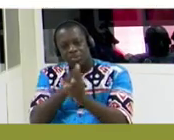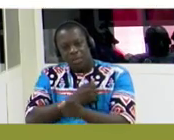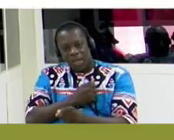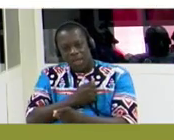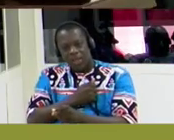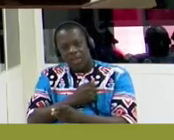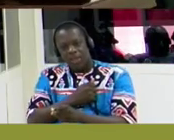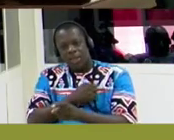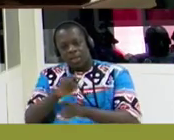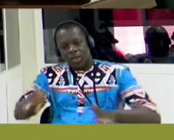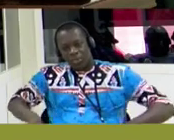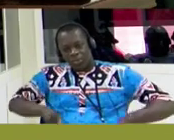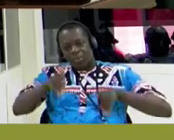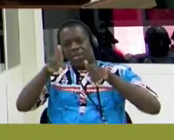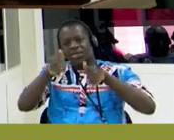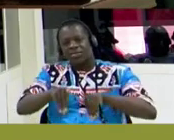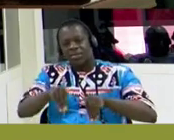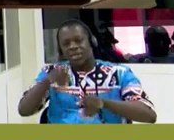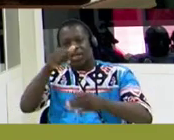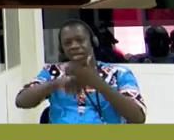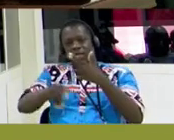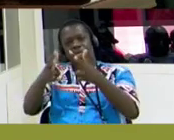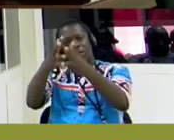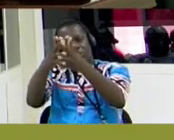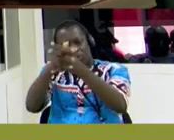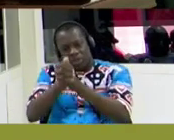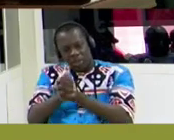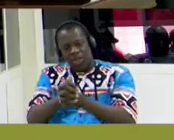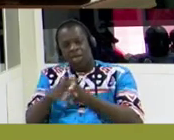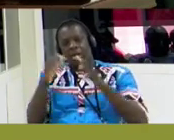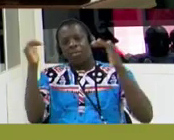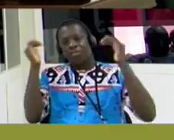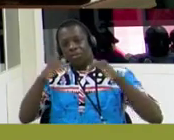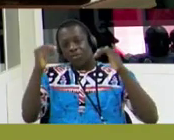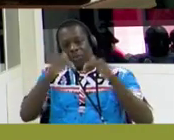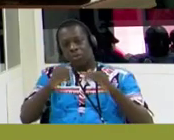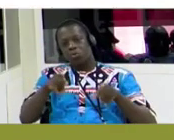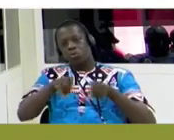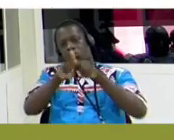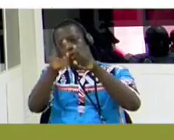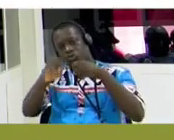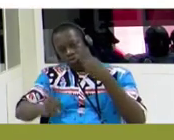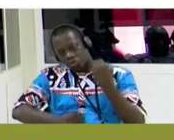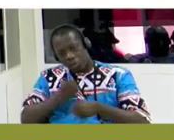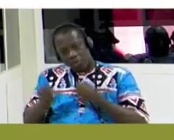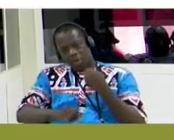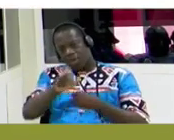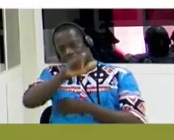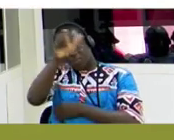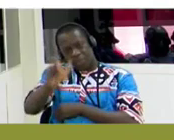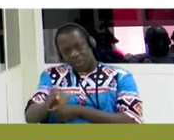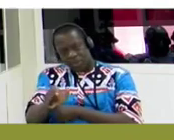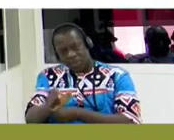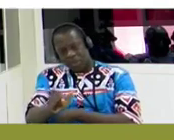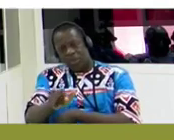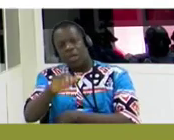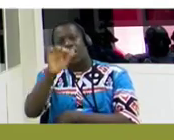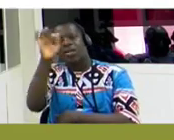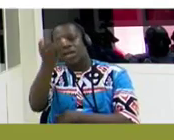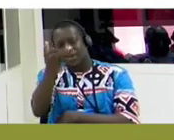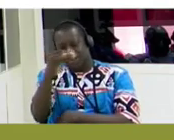To participate in a reconciliation meeting with your victims? Yes, sir. If I have it,